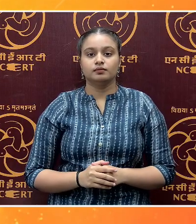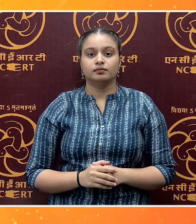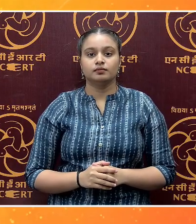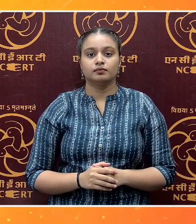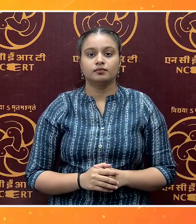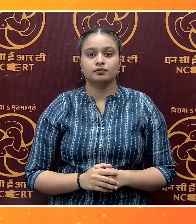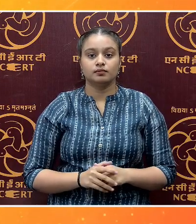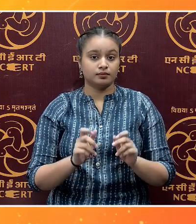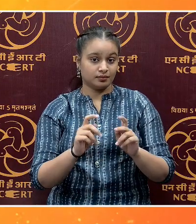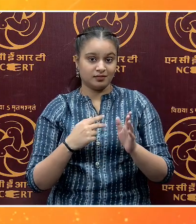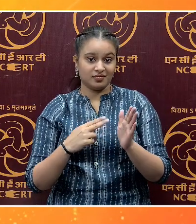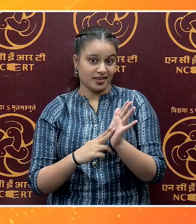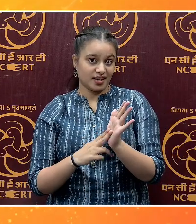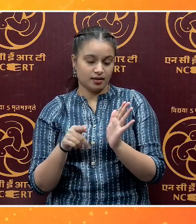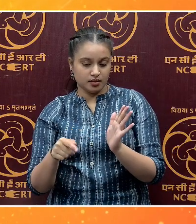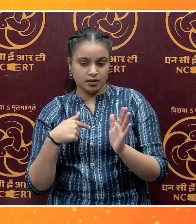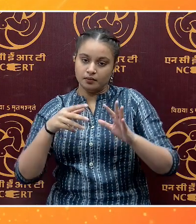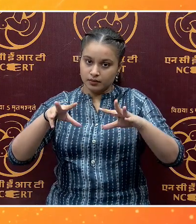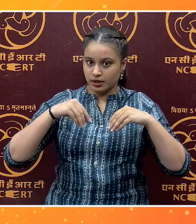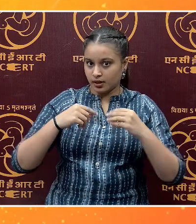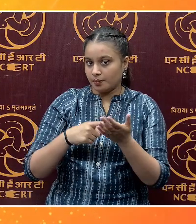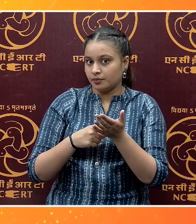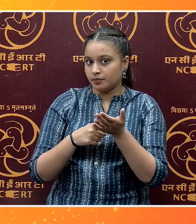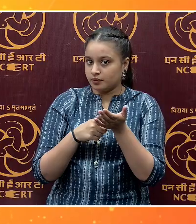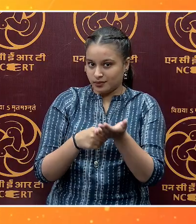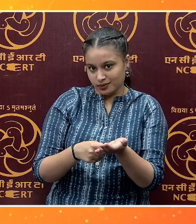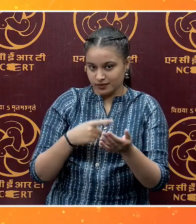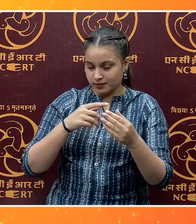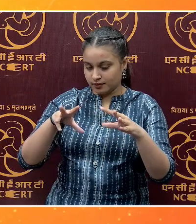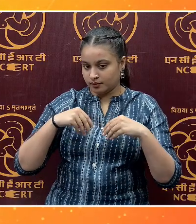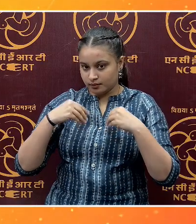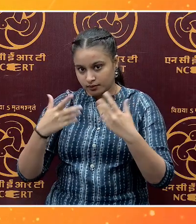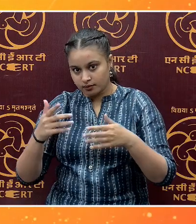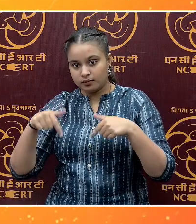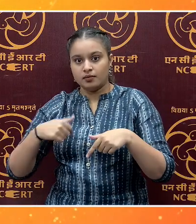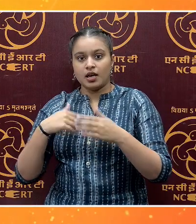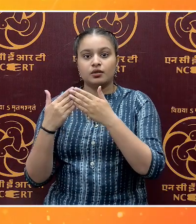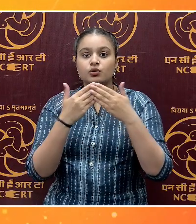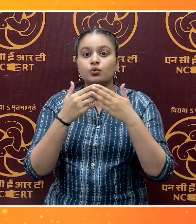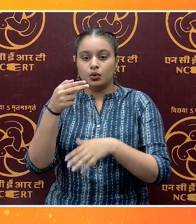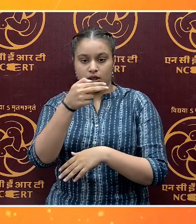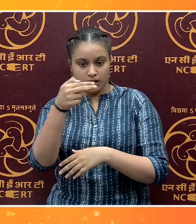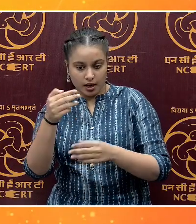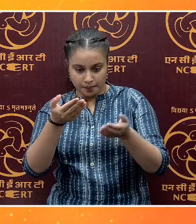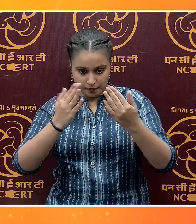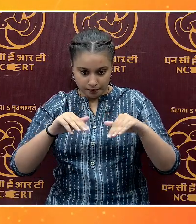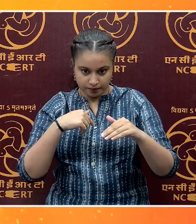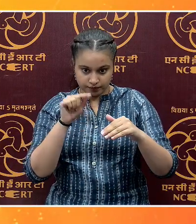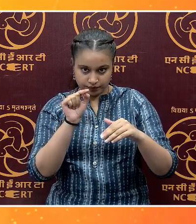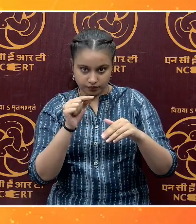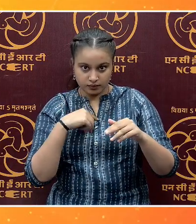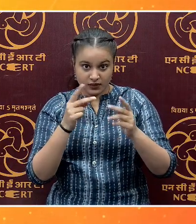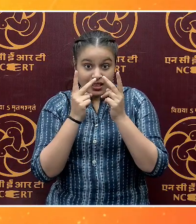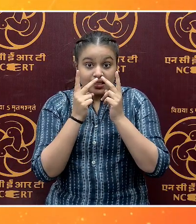Okay. So as Jay has accepted my request to in the school, I can see in the my school the school name. I can also click on view all